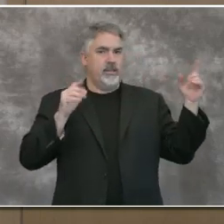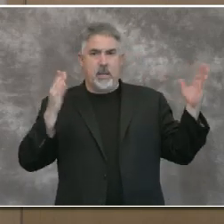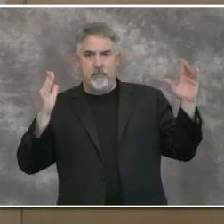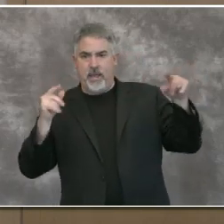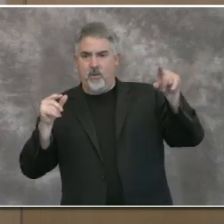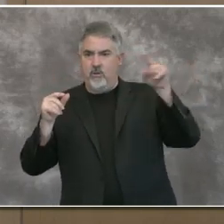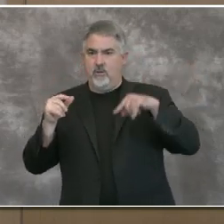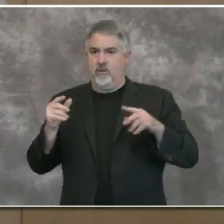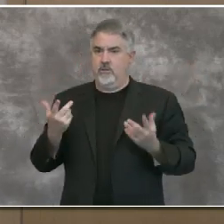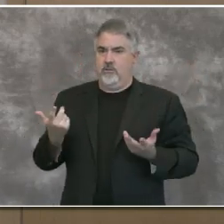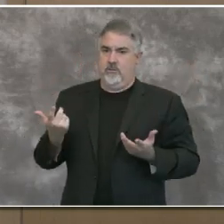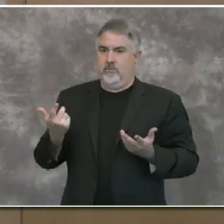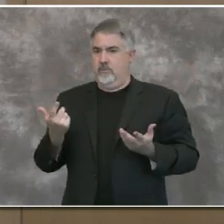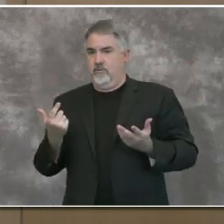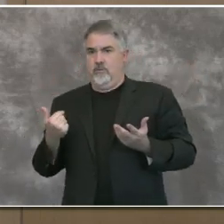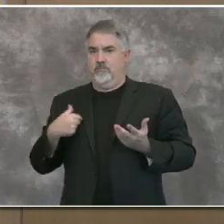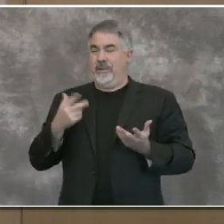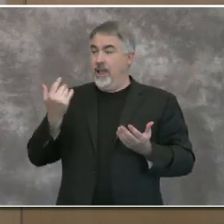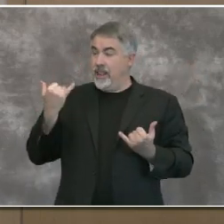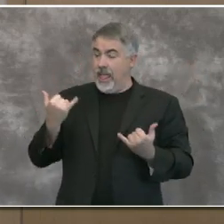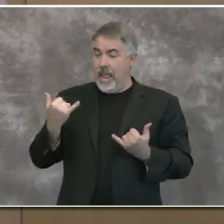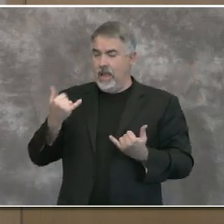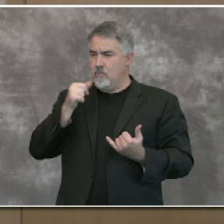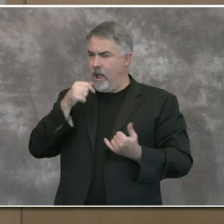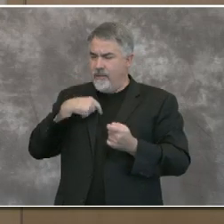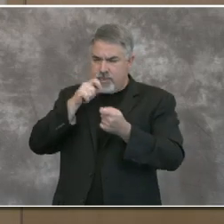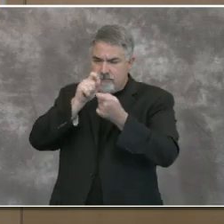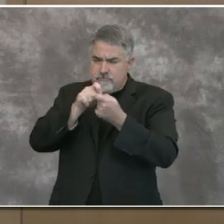answer for you at this point in time on that.